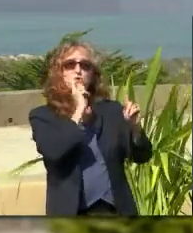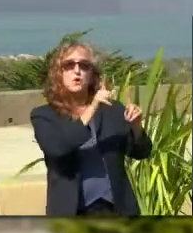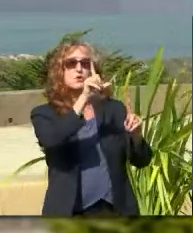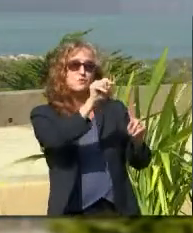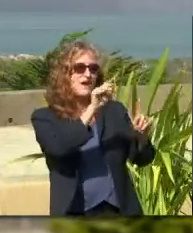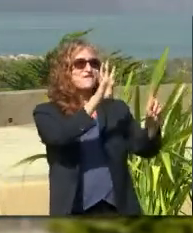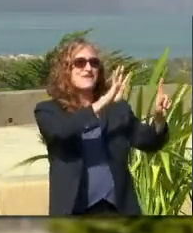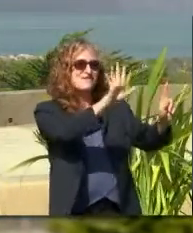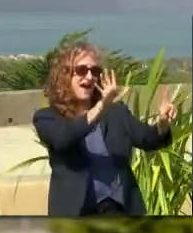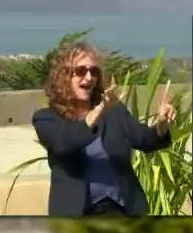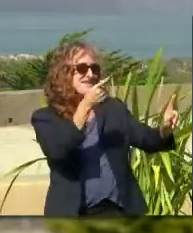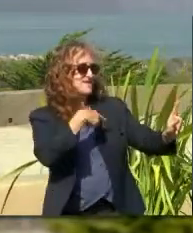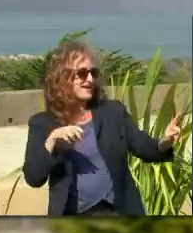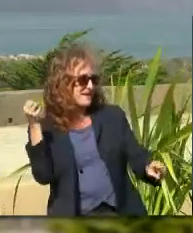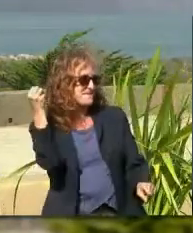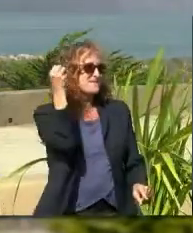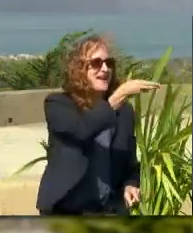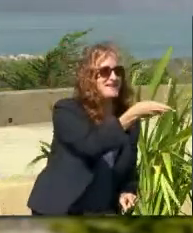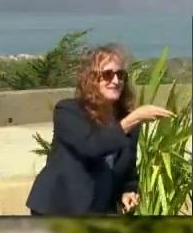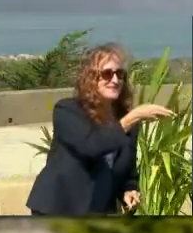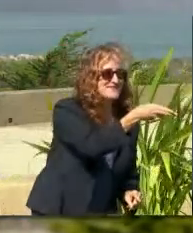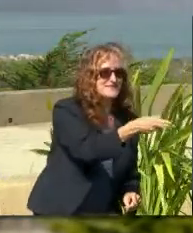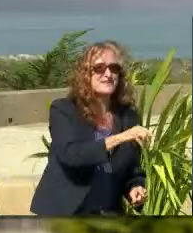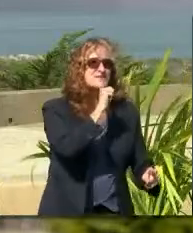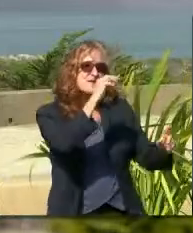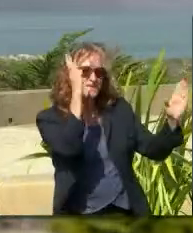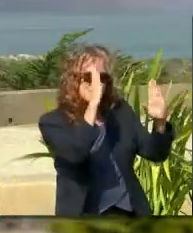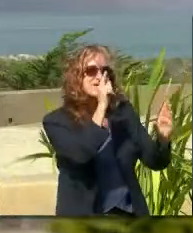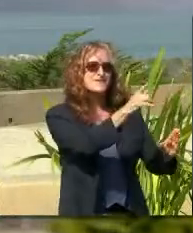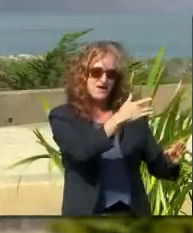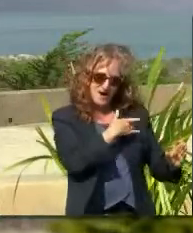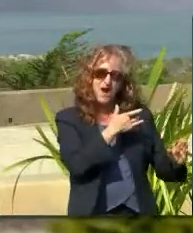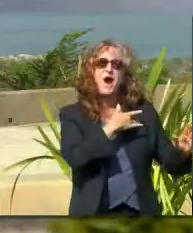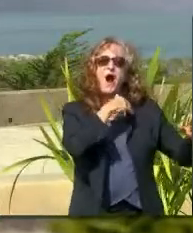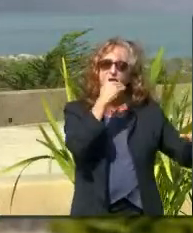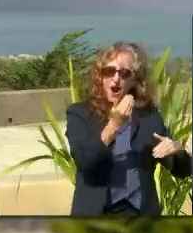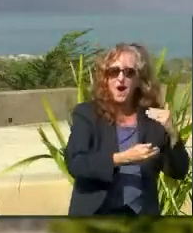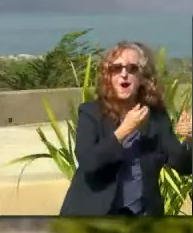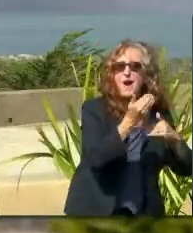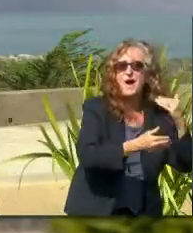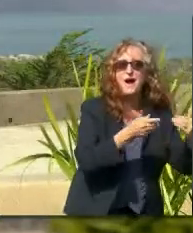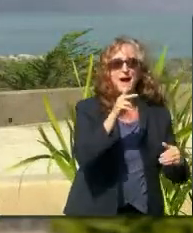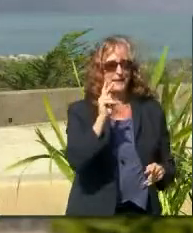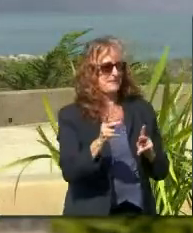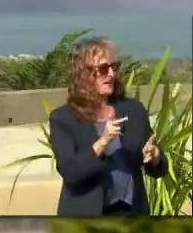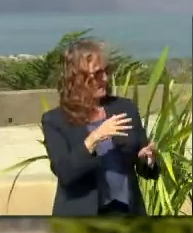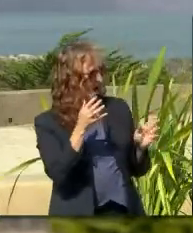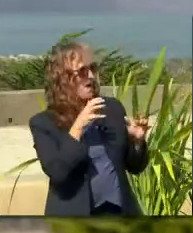2045, but don't worry. We know your heart is in the right place.